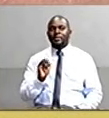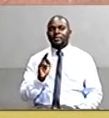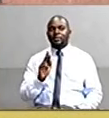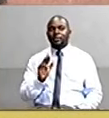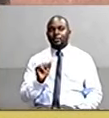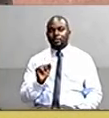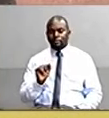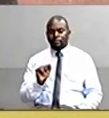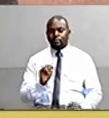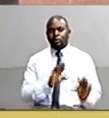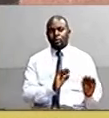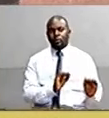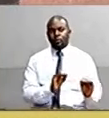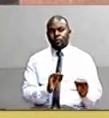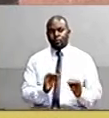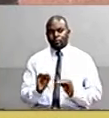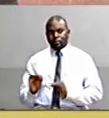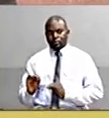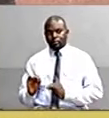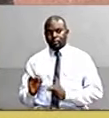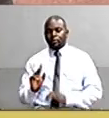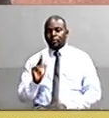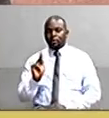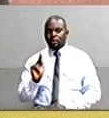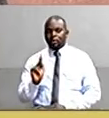and then walked from Bukatira to Chirema.